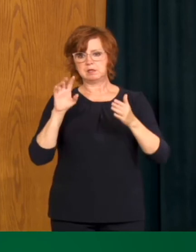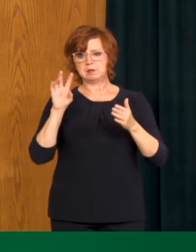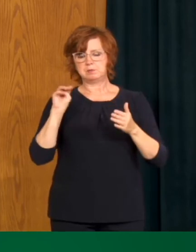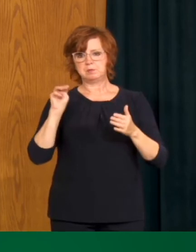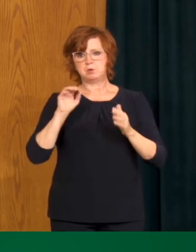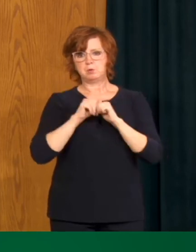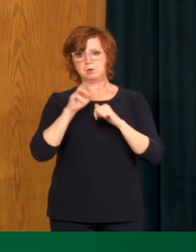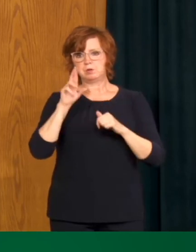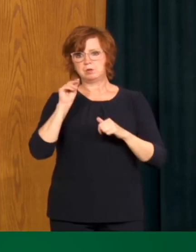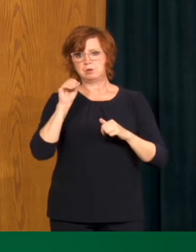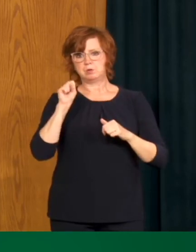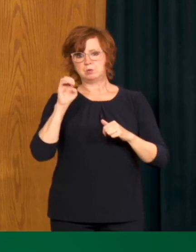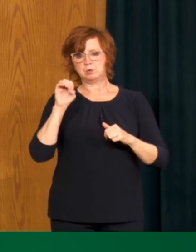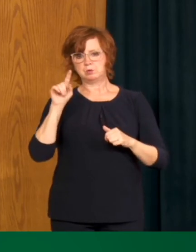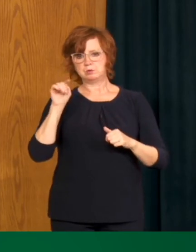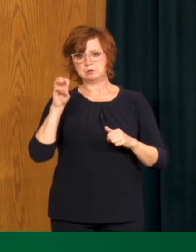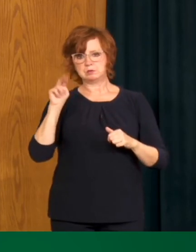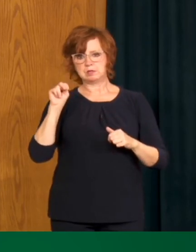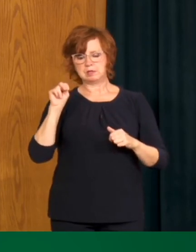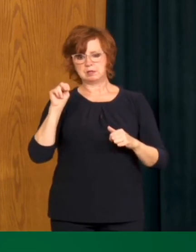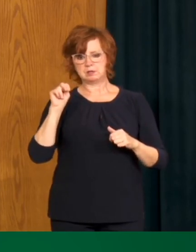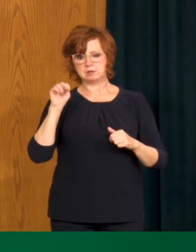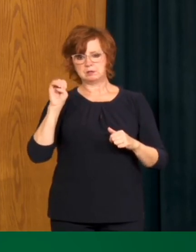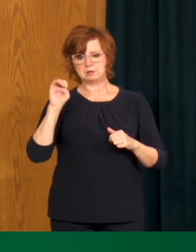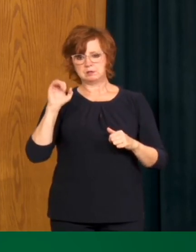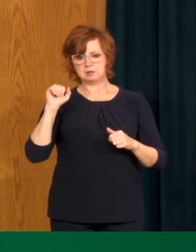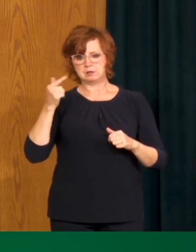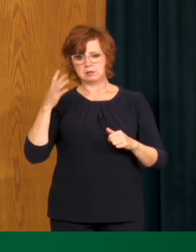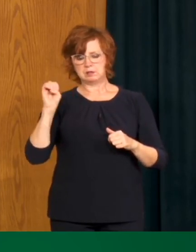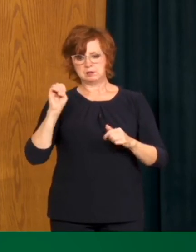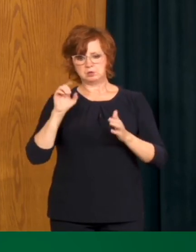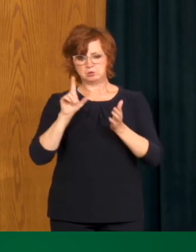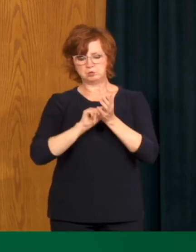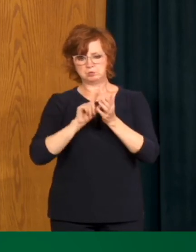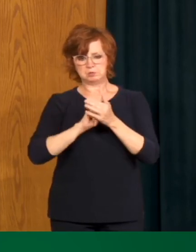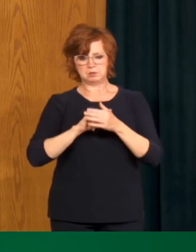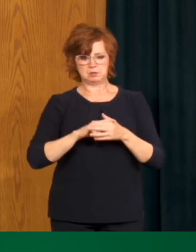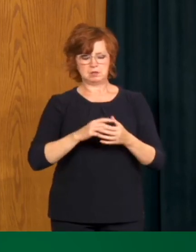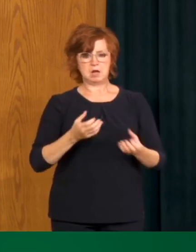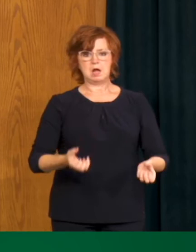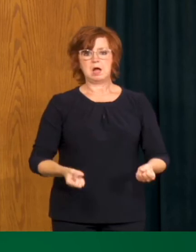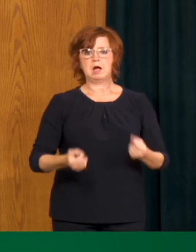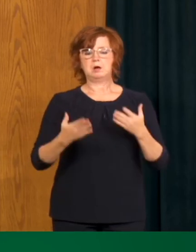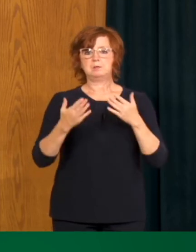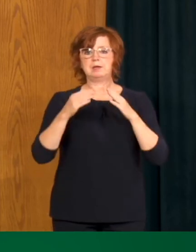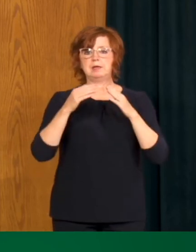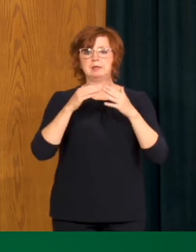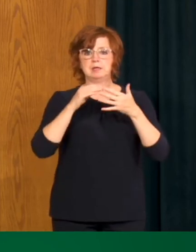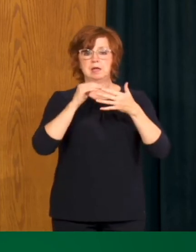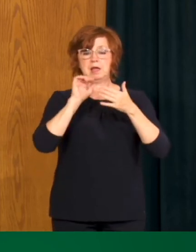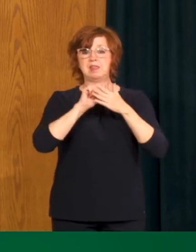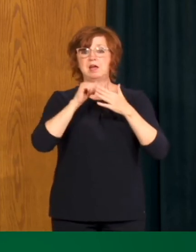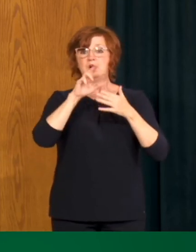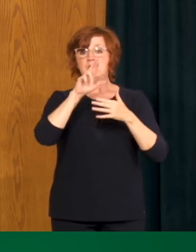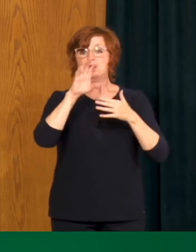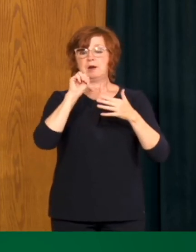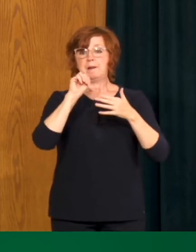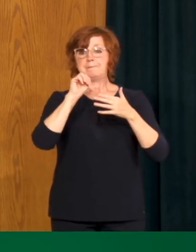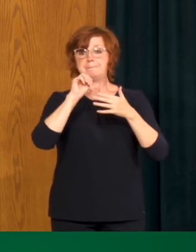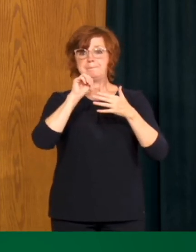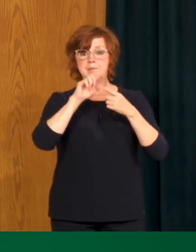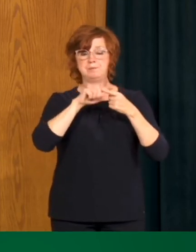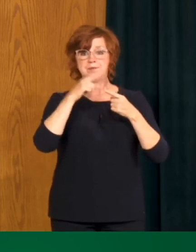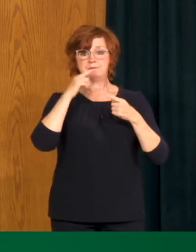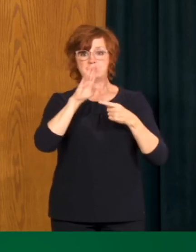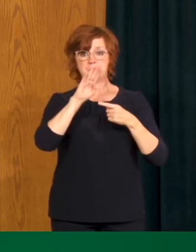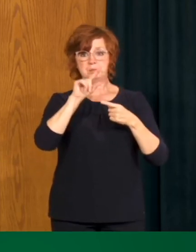Eagle. Hi, I'm just asking about specific numbers. How many of these new cases are in each of the rural municipalities of